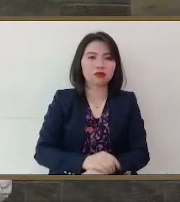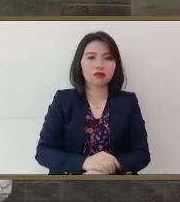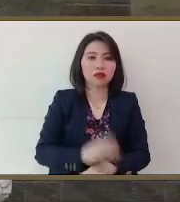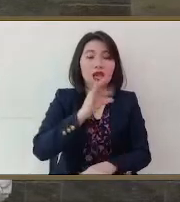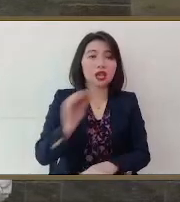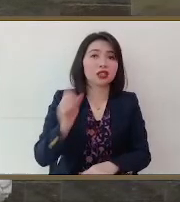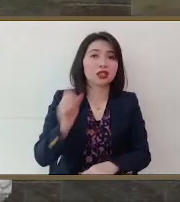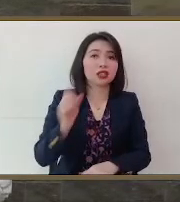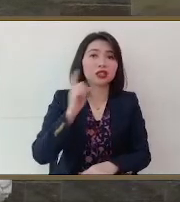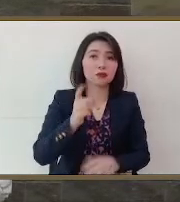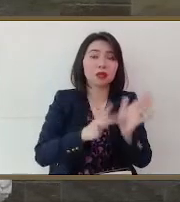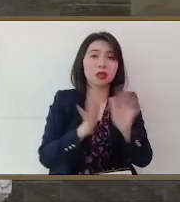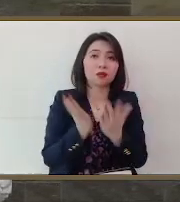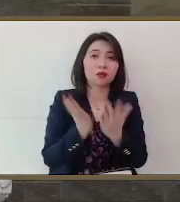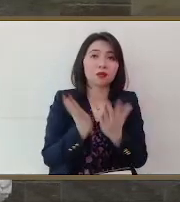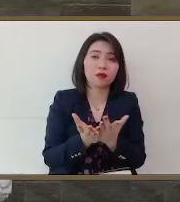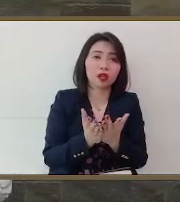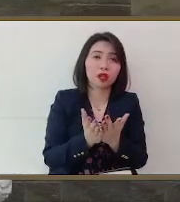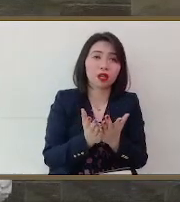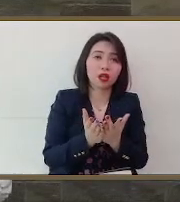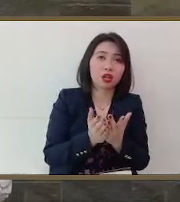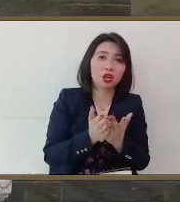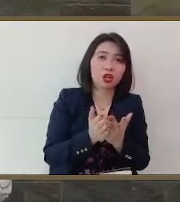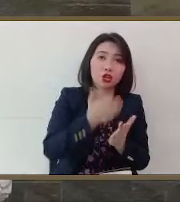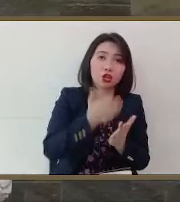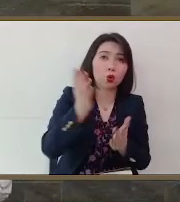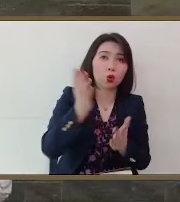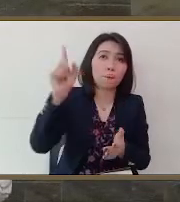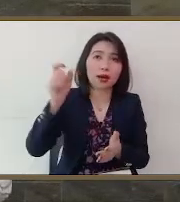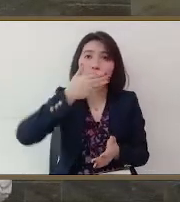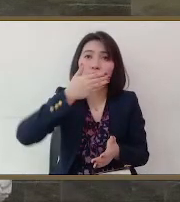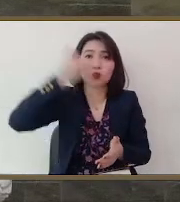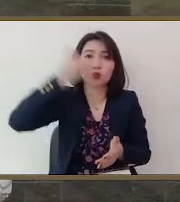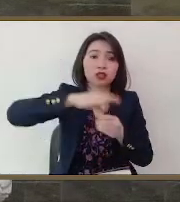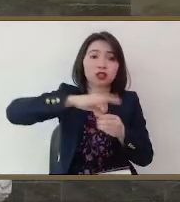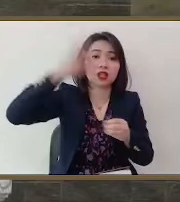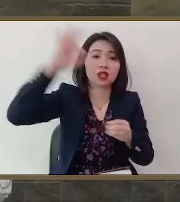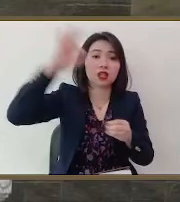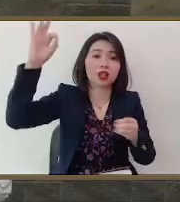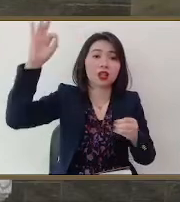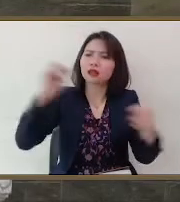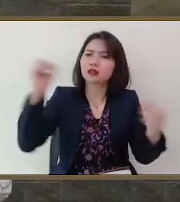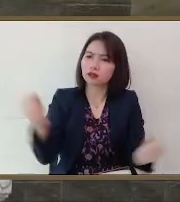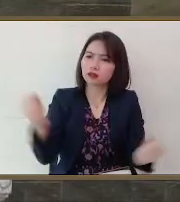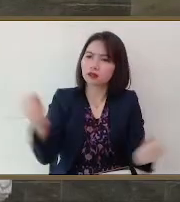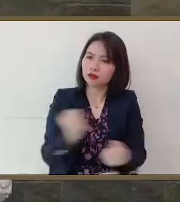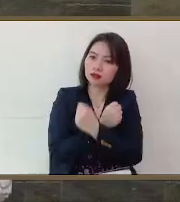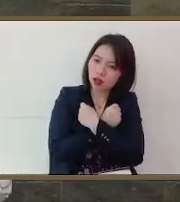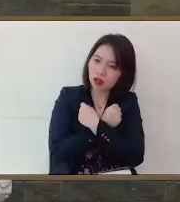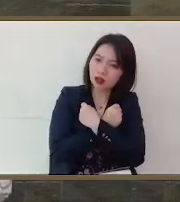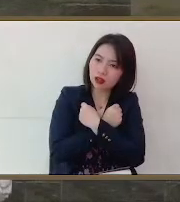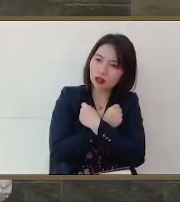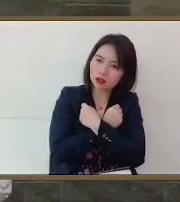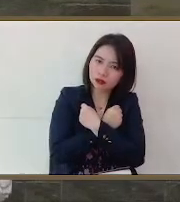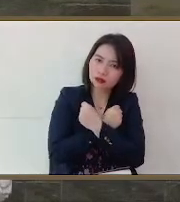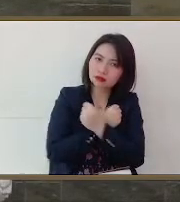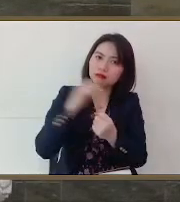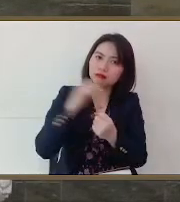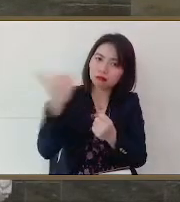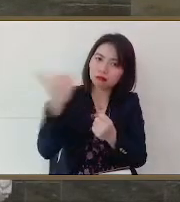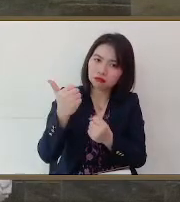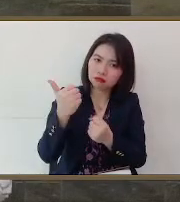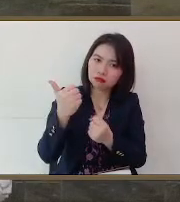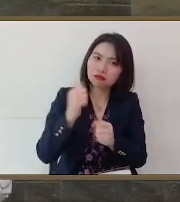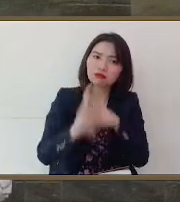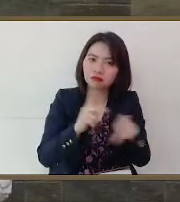Win souls. How do you interpret that? Love one another. He that